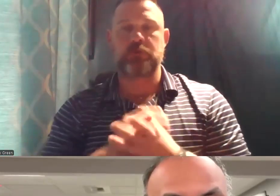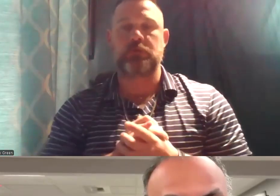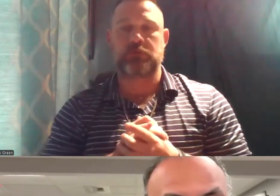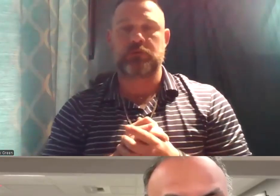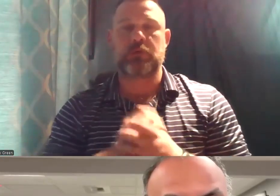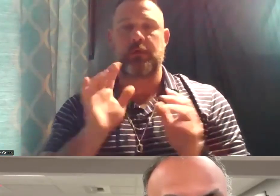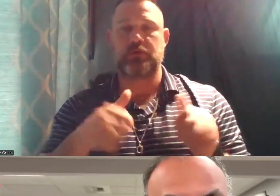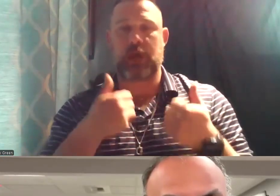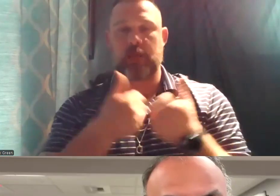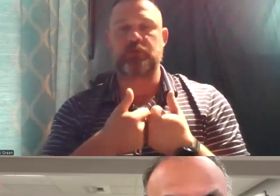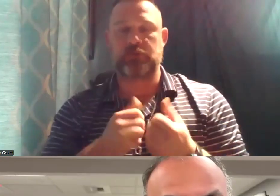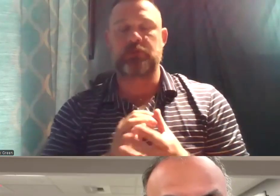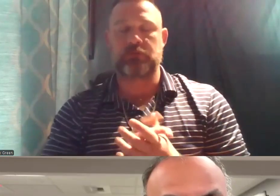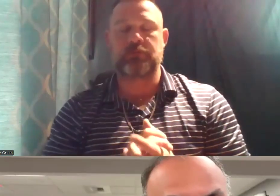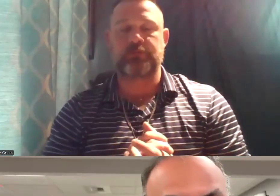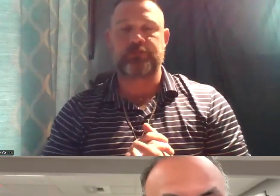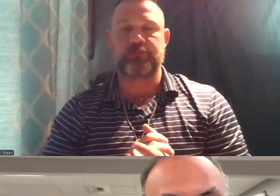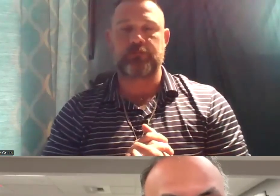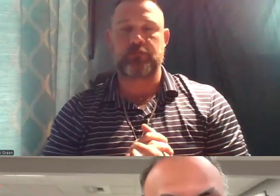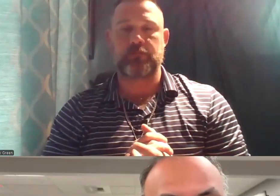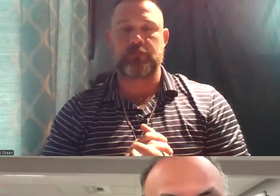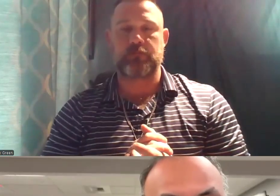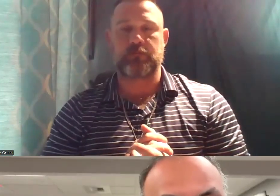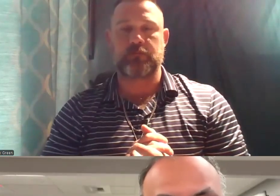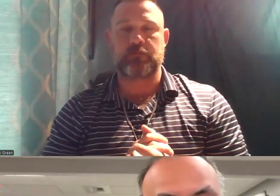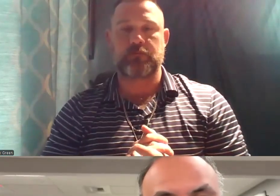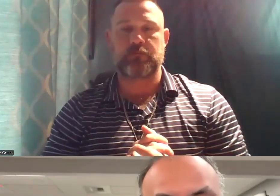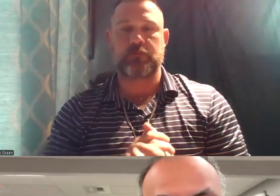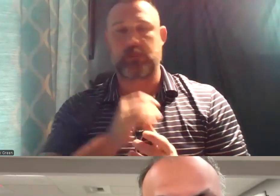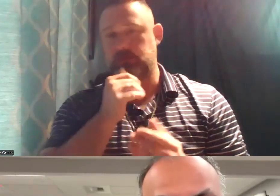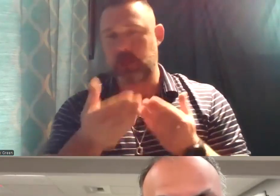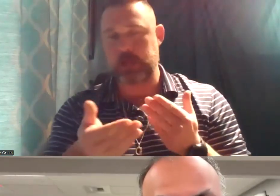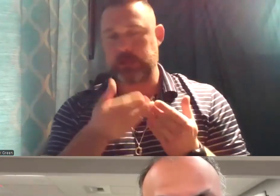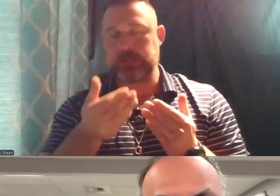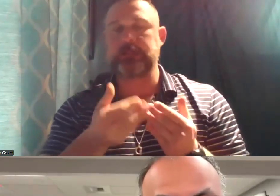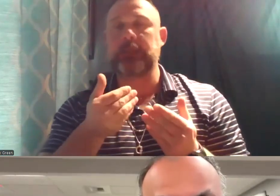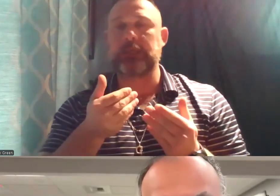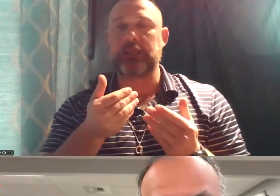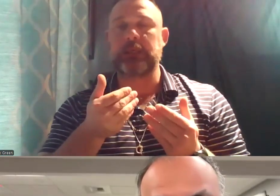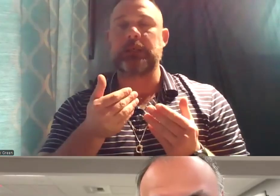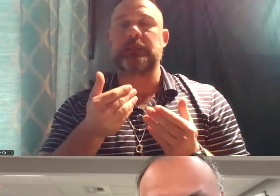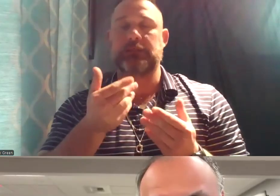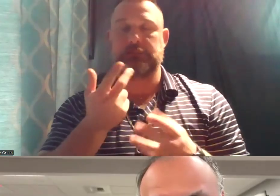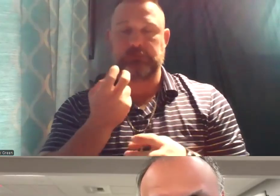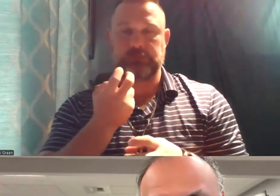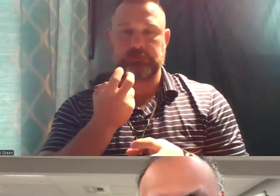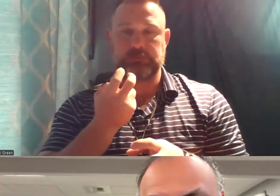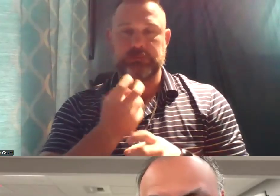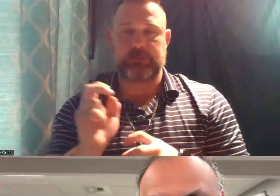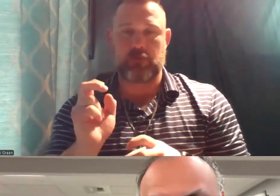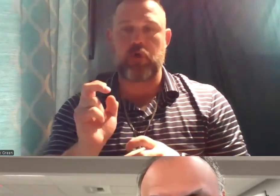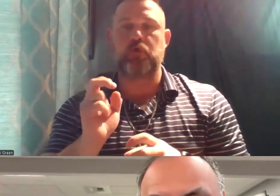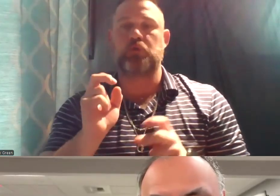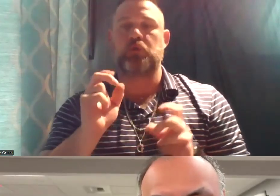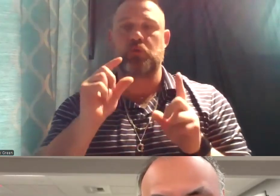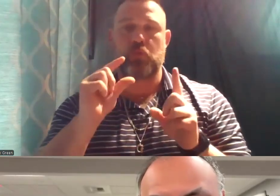challenges that we go through. This is not easy. It's difficult to say in